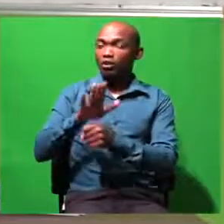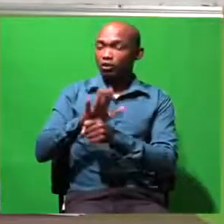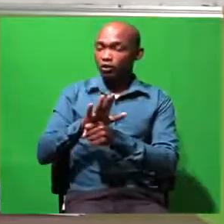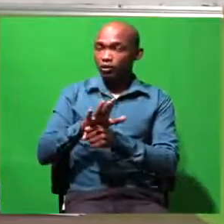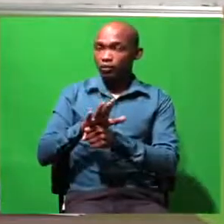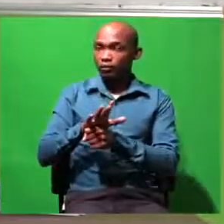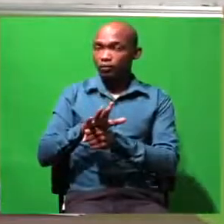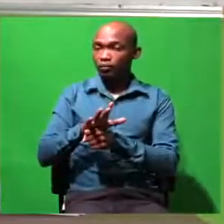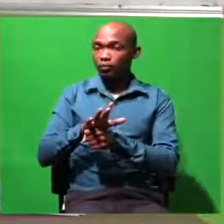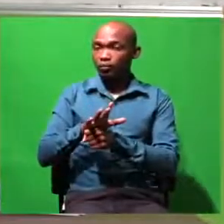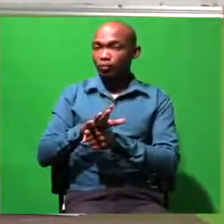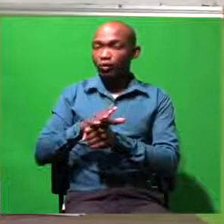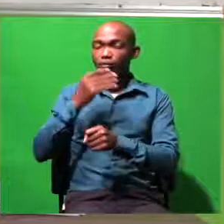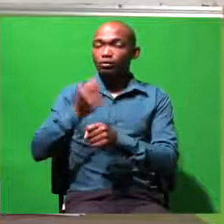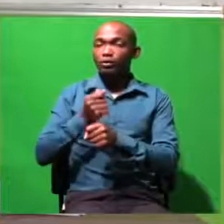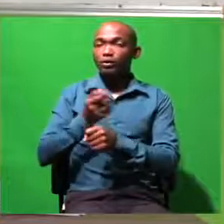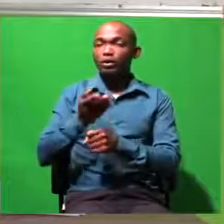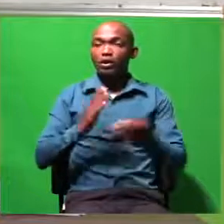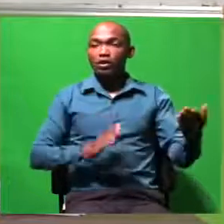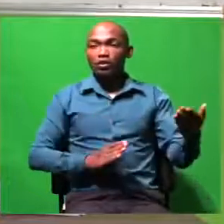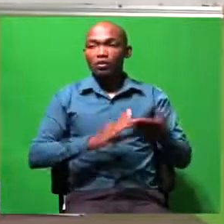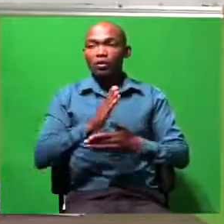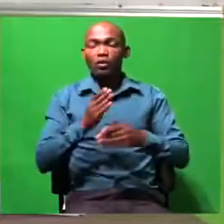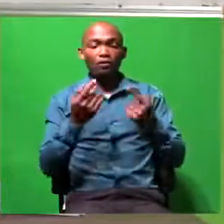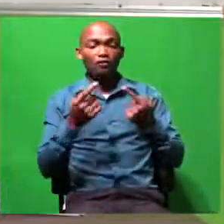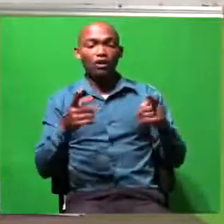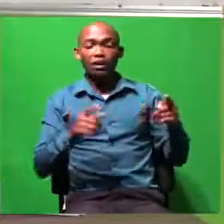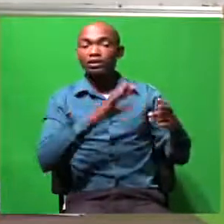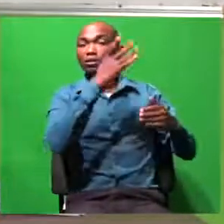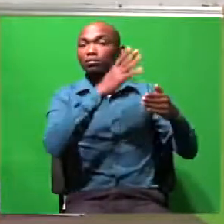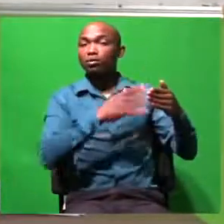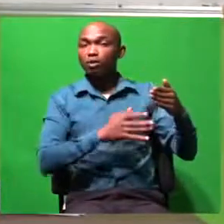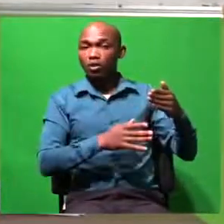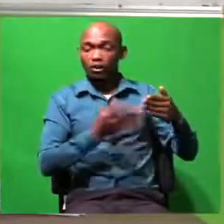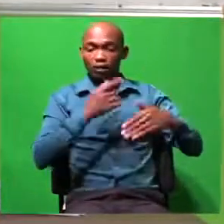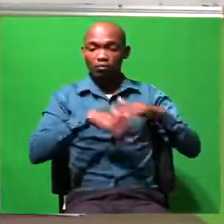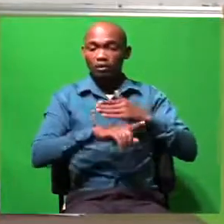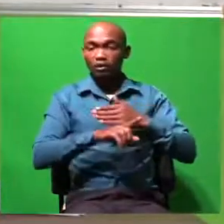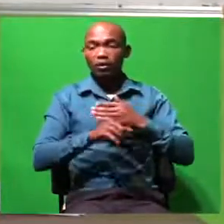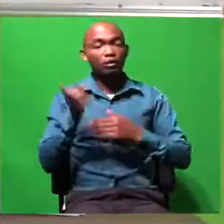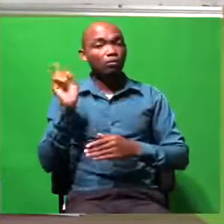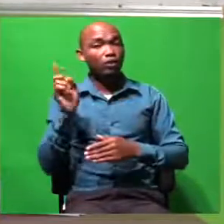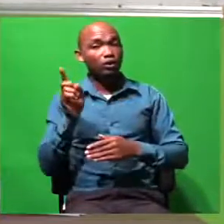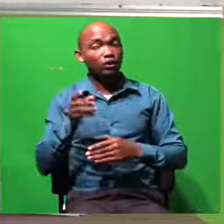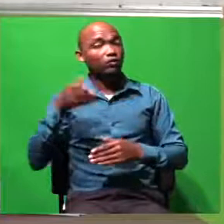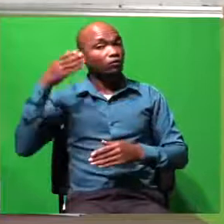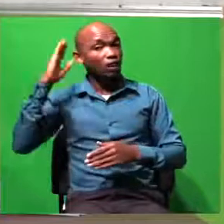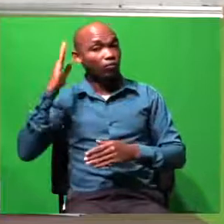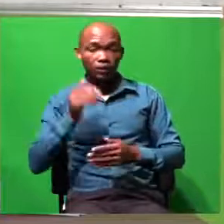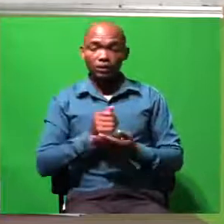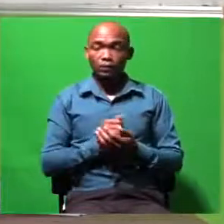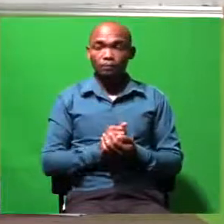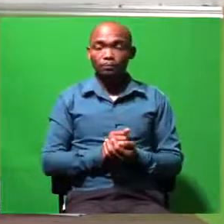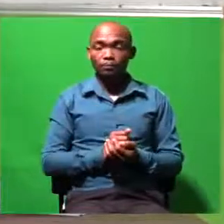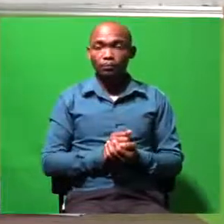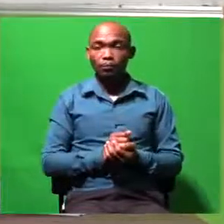things. We are doing a lot of things through various programs and the policies of the